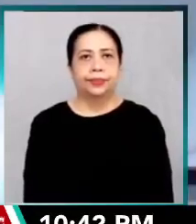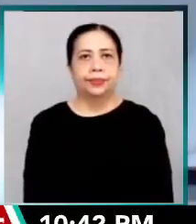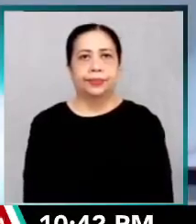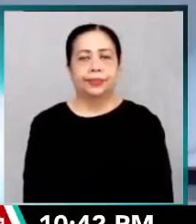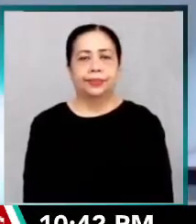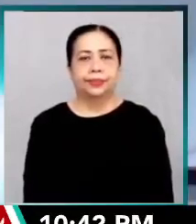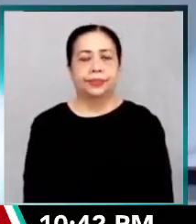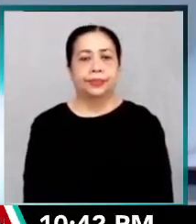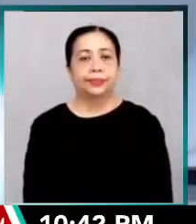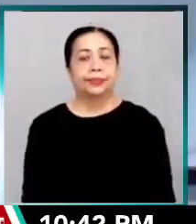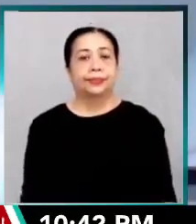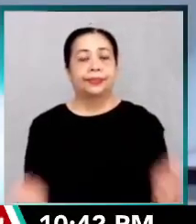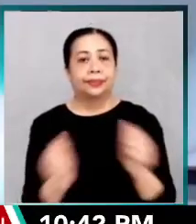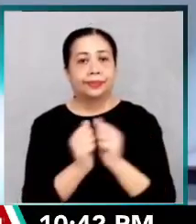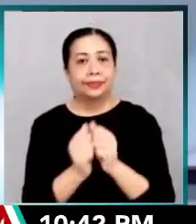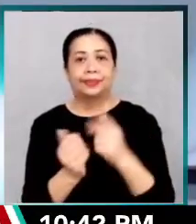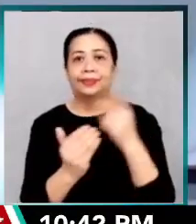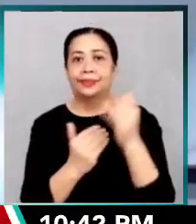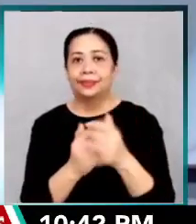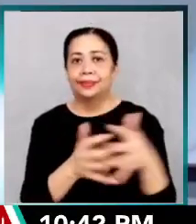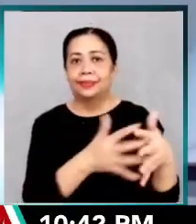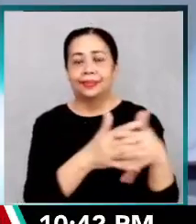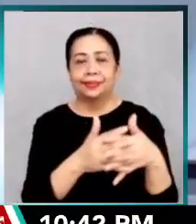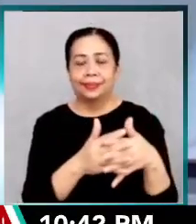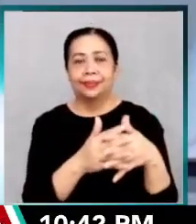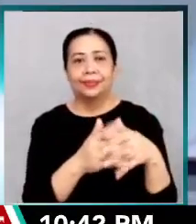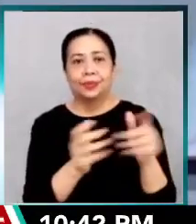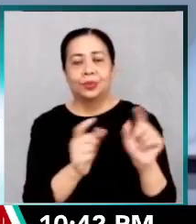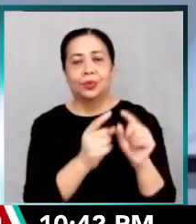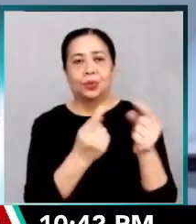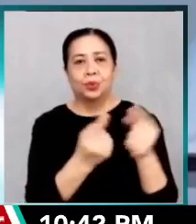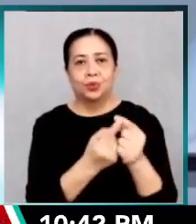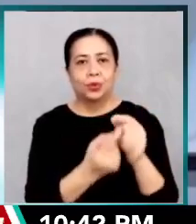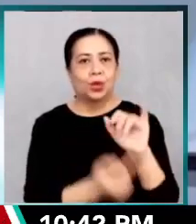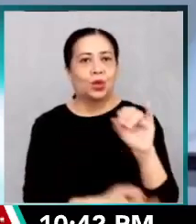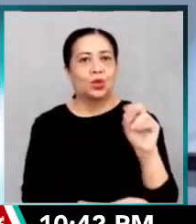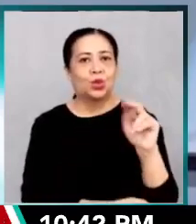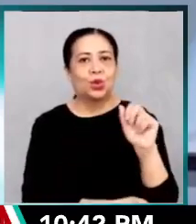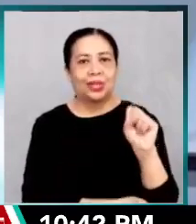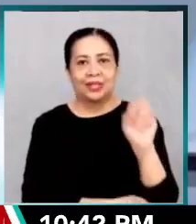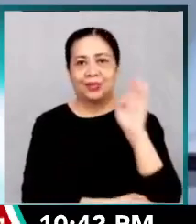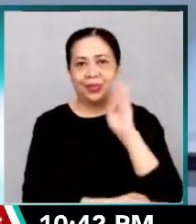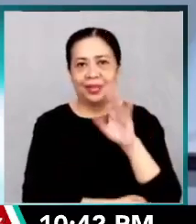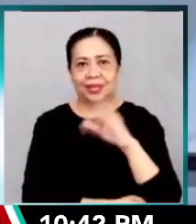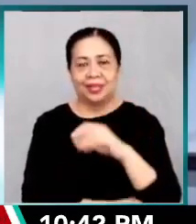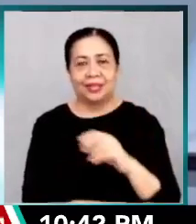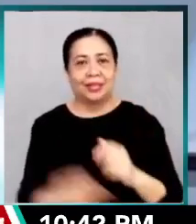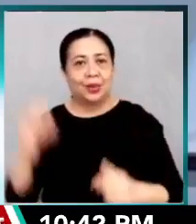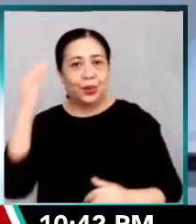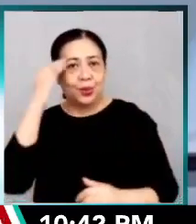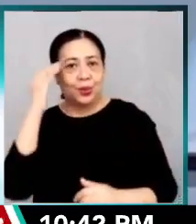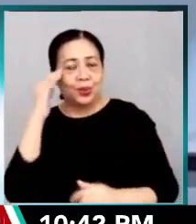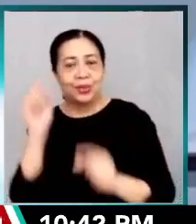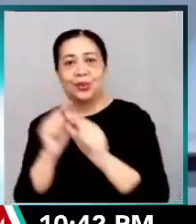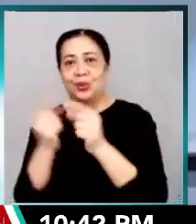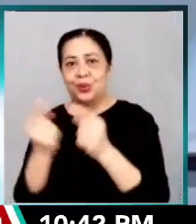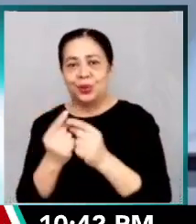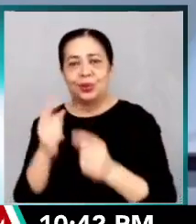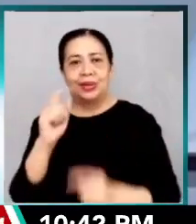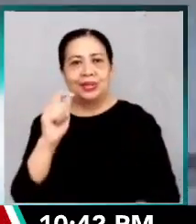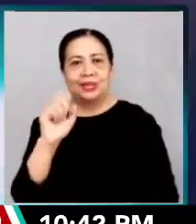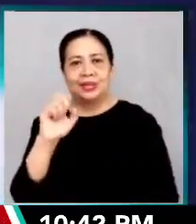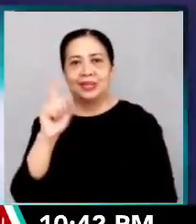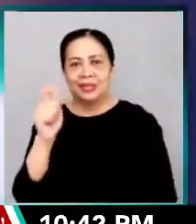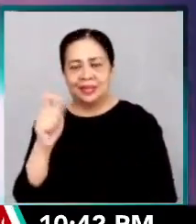Magsasama sa isang proyekto ang American pop rock band na Jonas Brothers at Korean pop group na Tomorrow by Together.